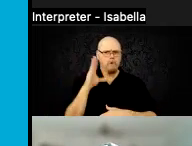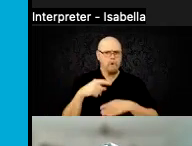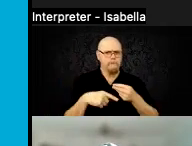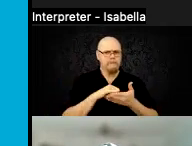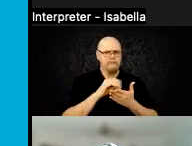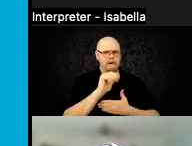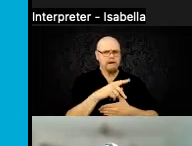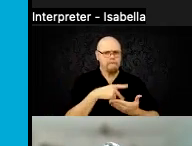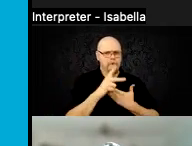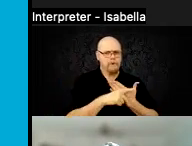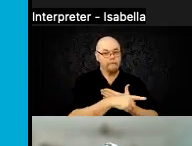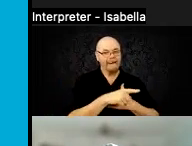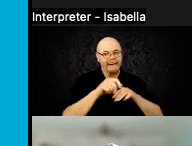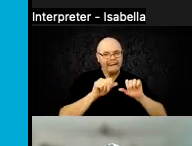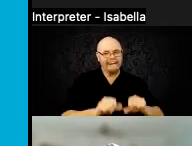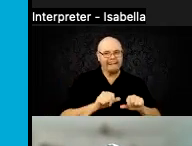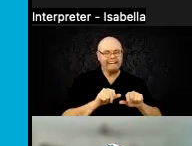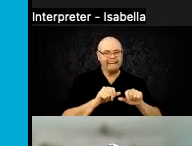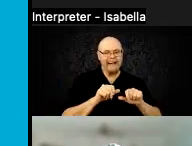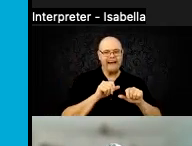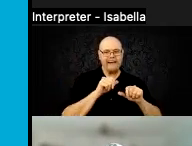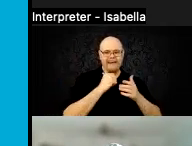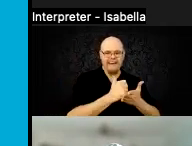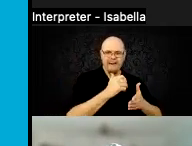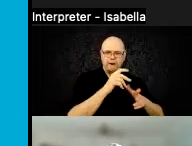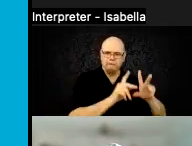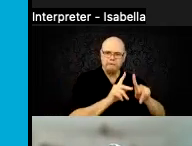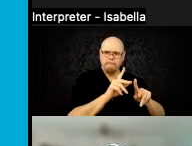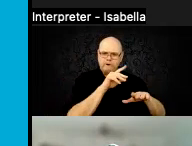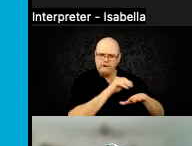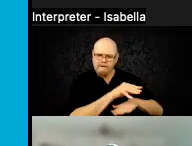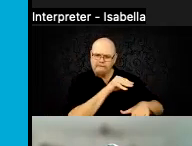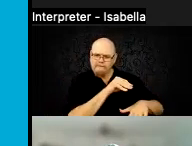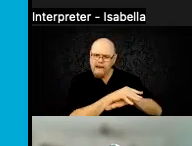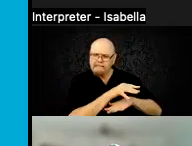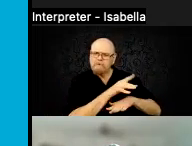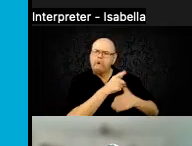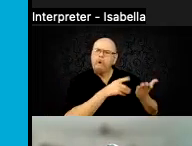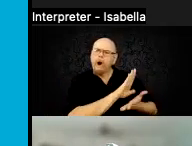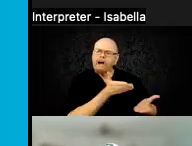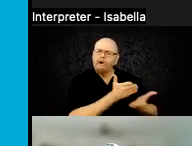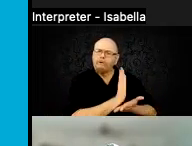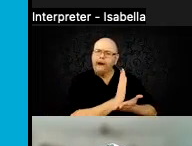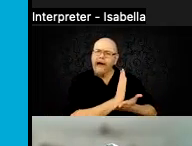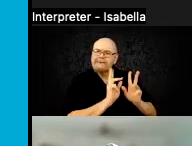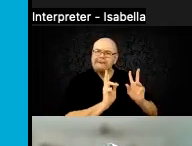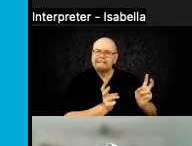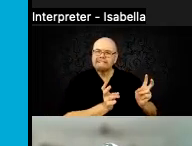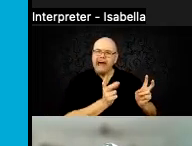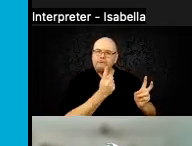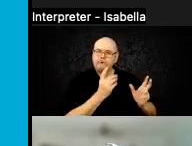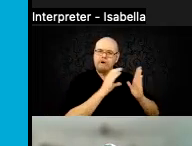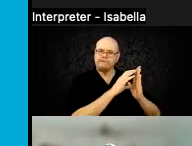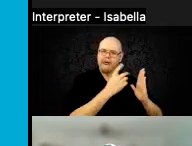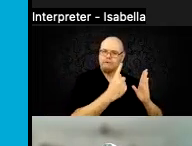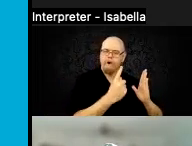that it can assist individuals by advising them about their rights under Title I of the ADA, that being